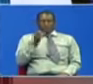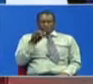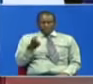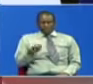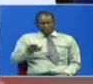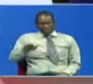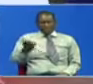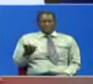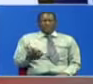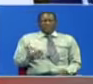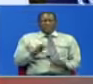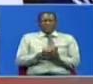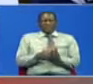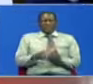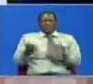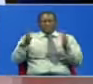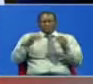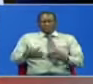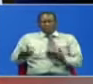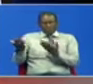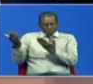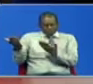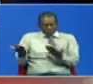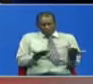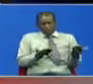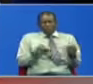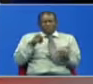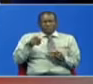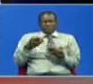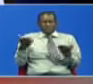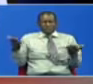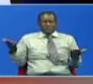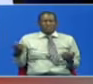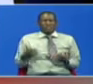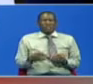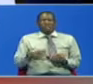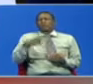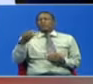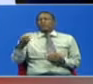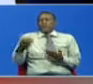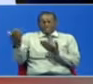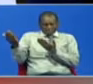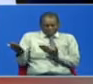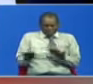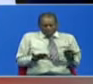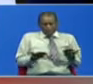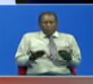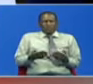and that is the ceremony of handover, where we'll just walk over there and receive the donation.